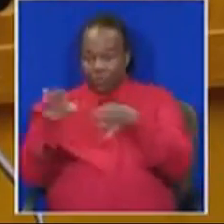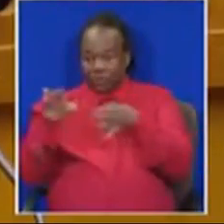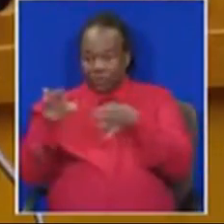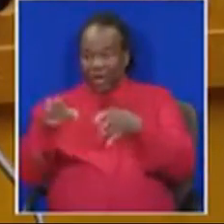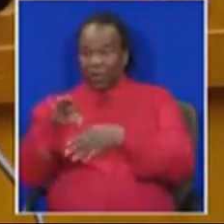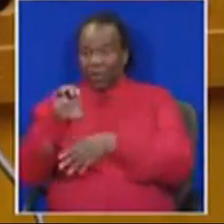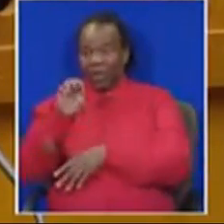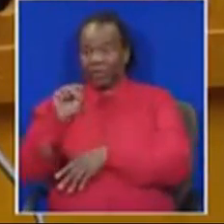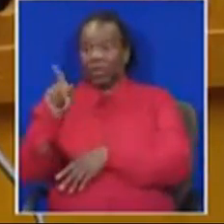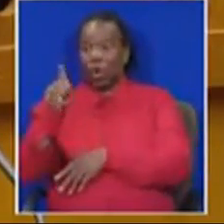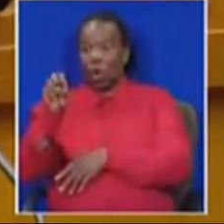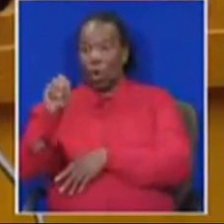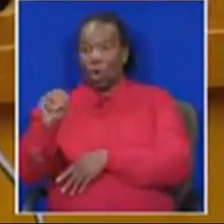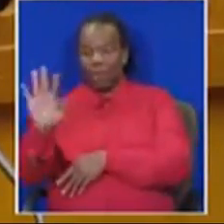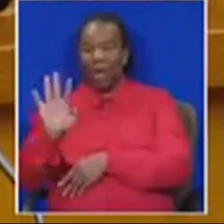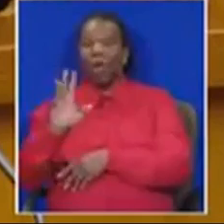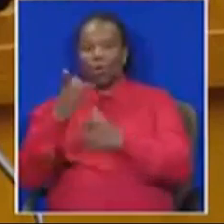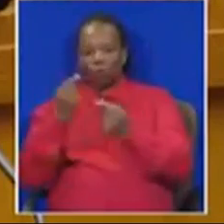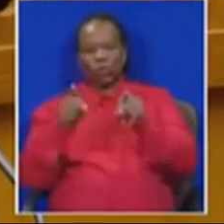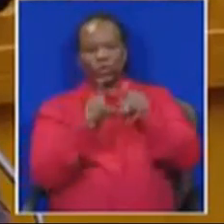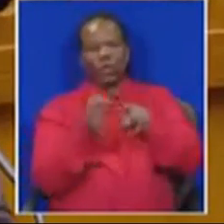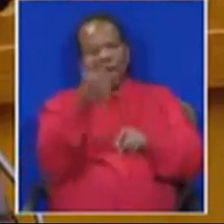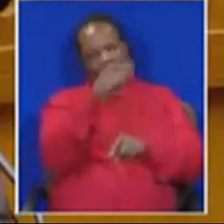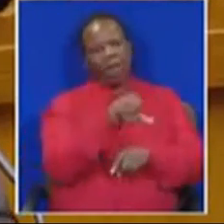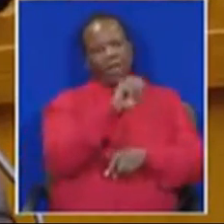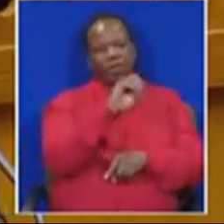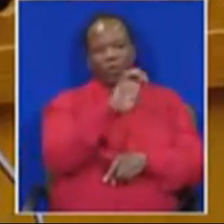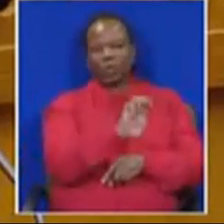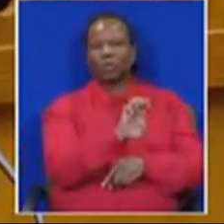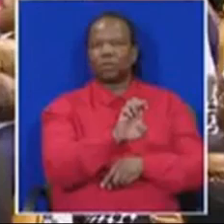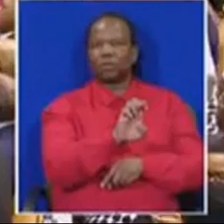the processes that we are going to embark on.